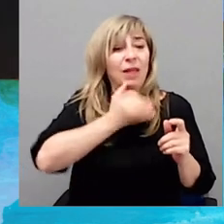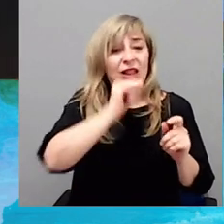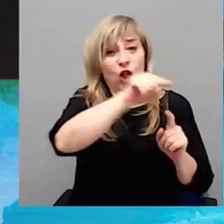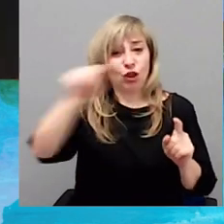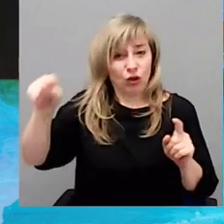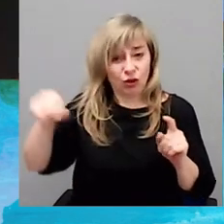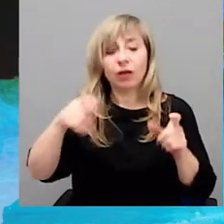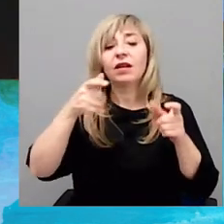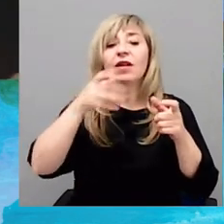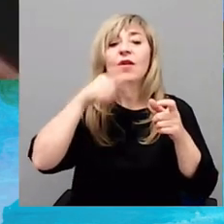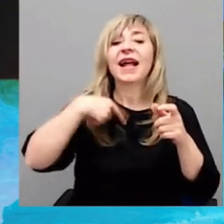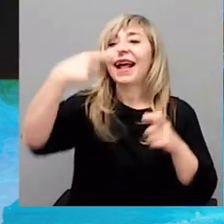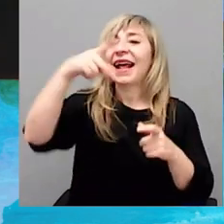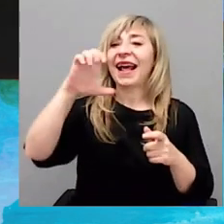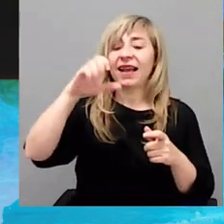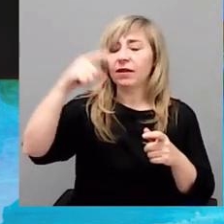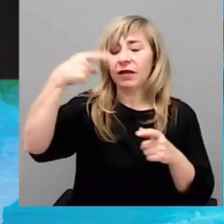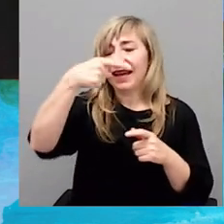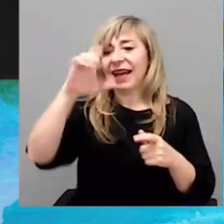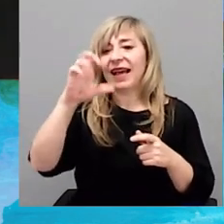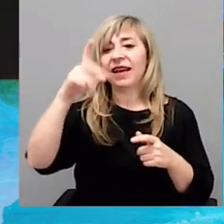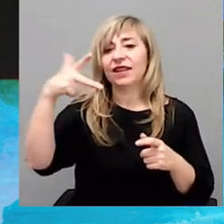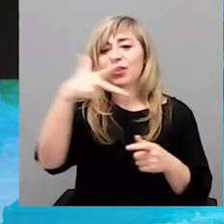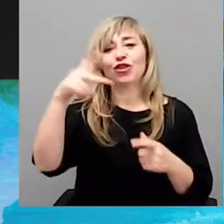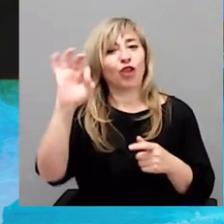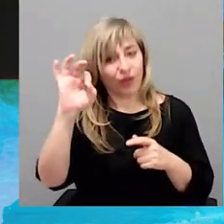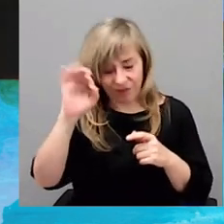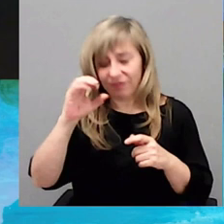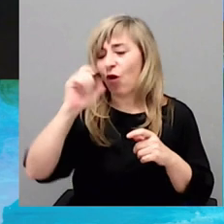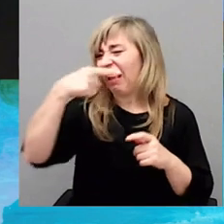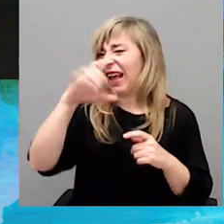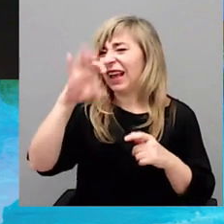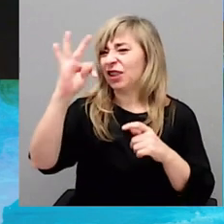Since we lived and worked always